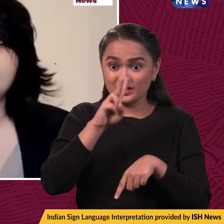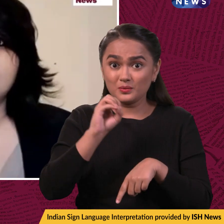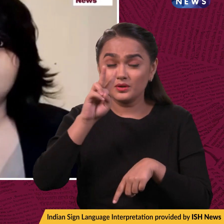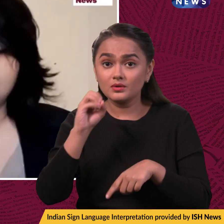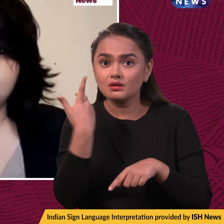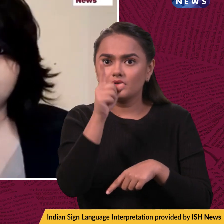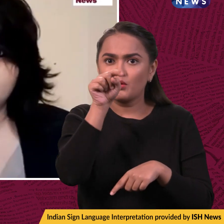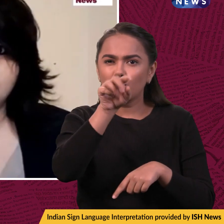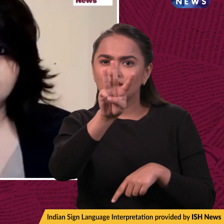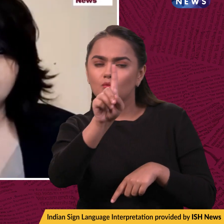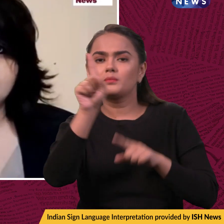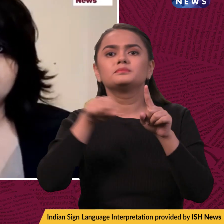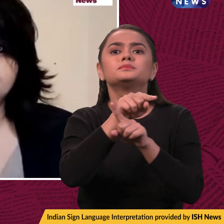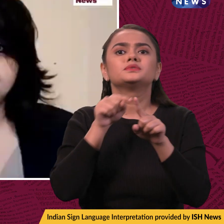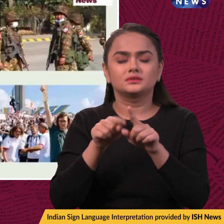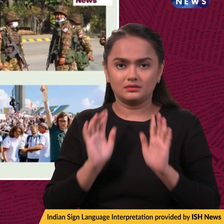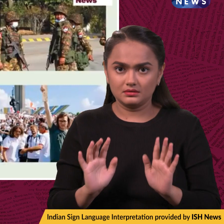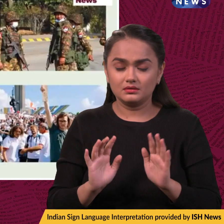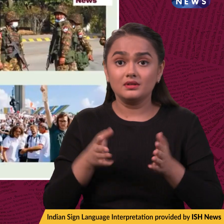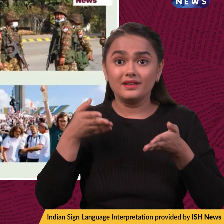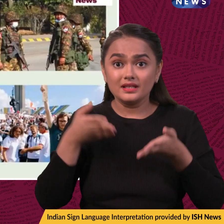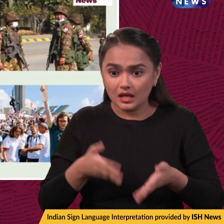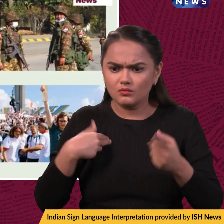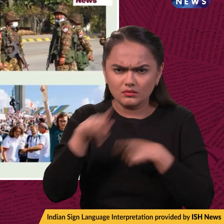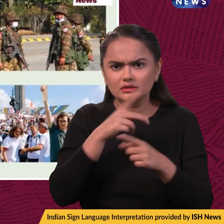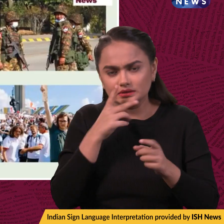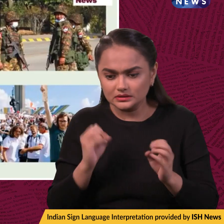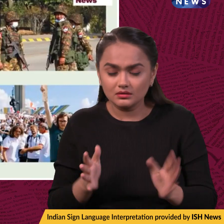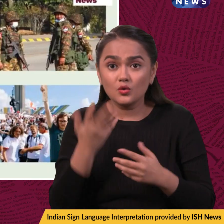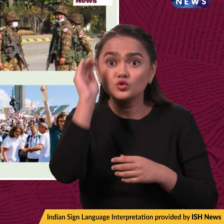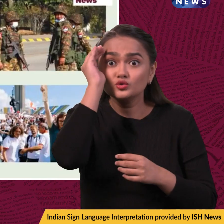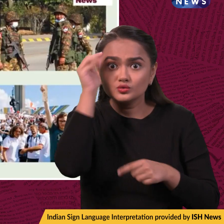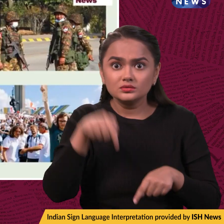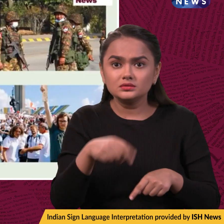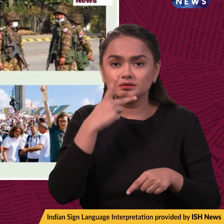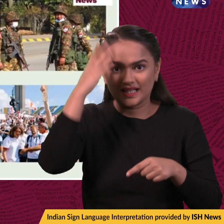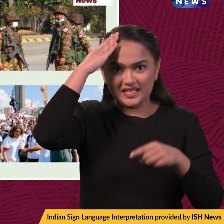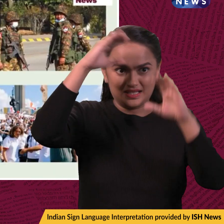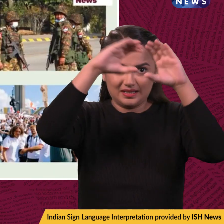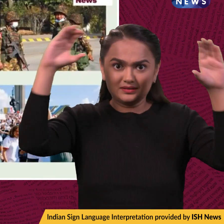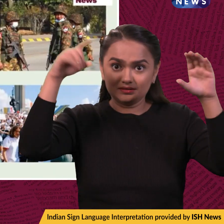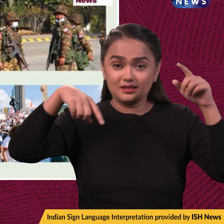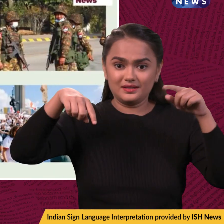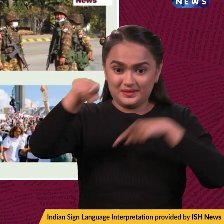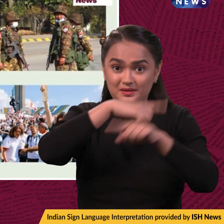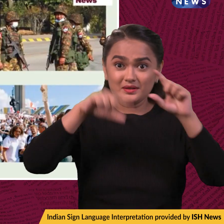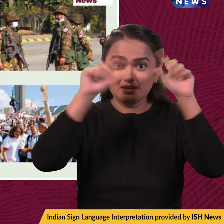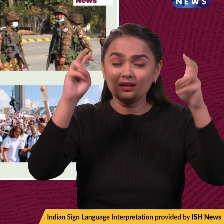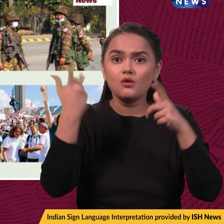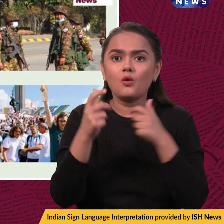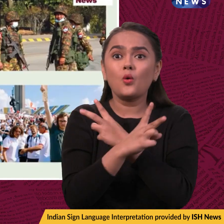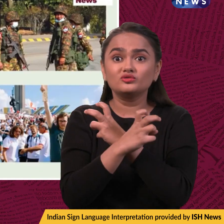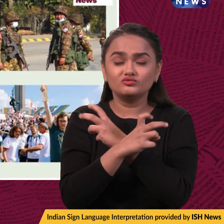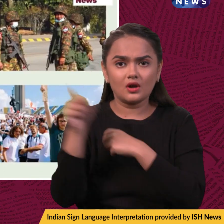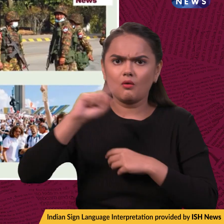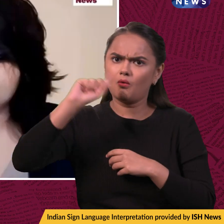at 1.31%. Now, let's take a look at news making headlines across the world. Austria